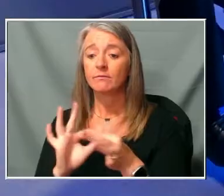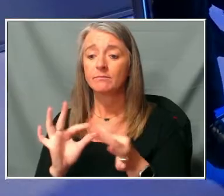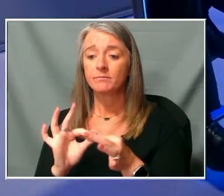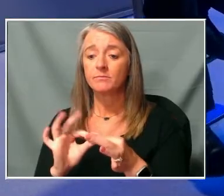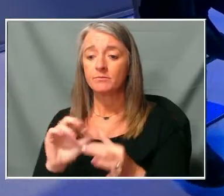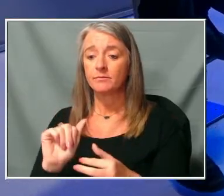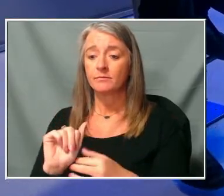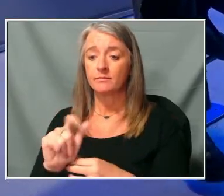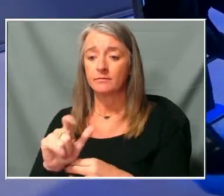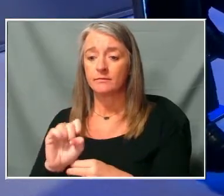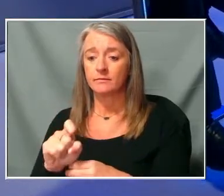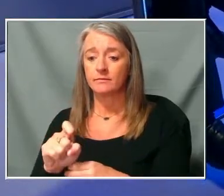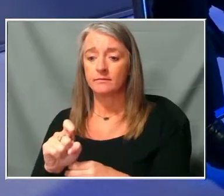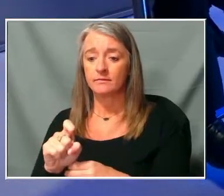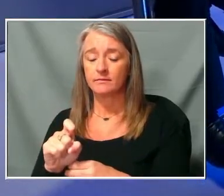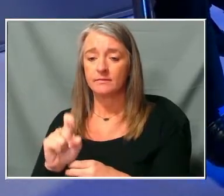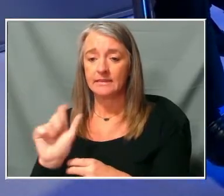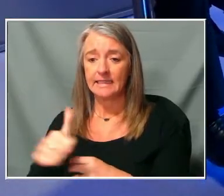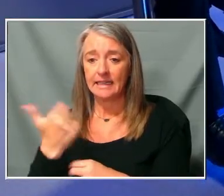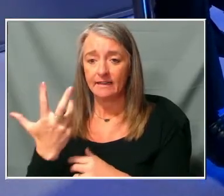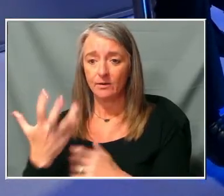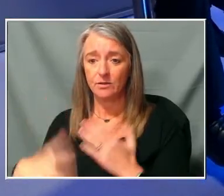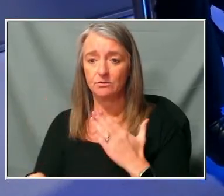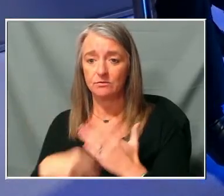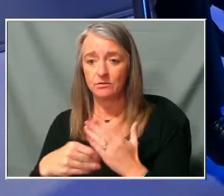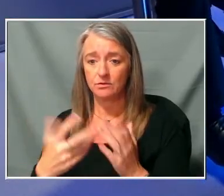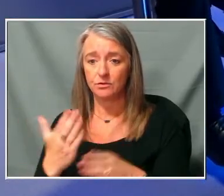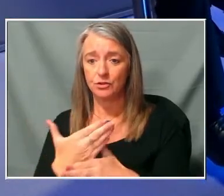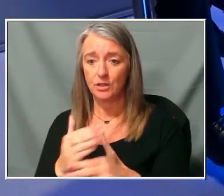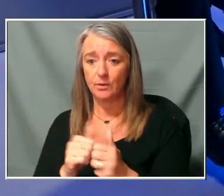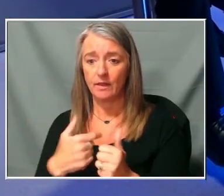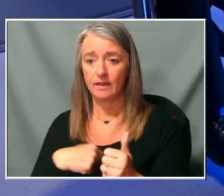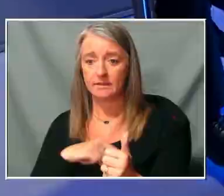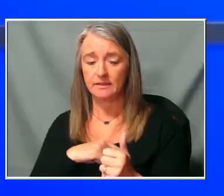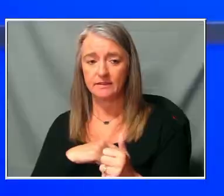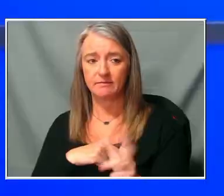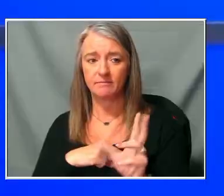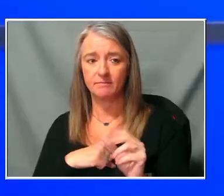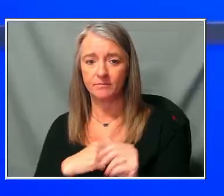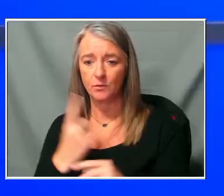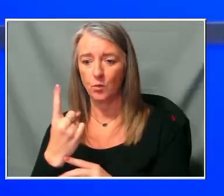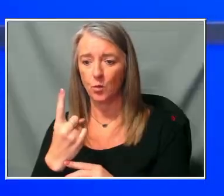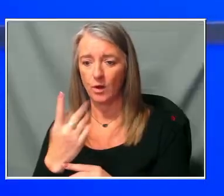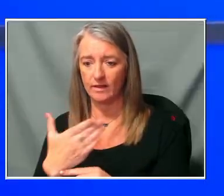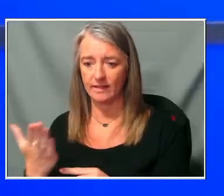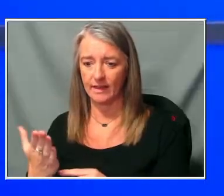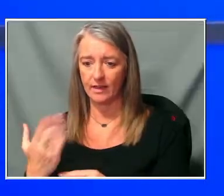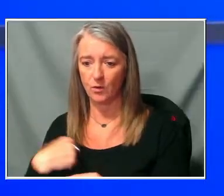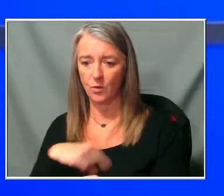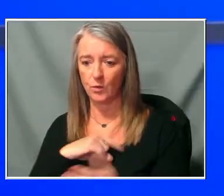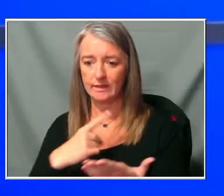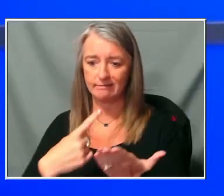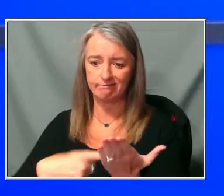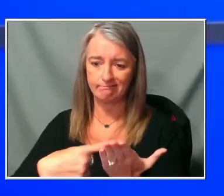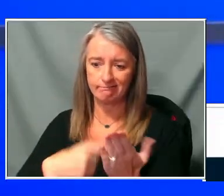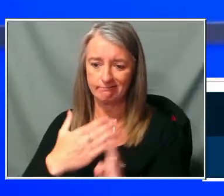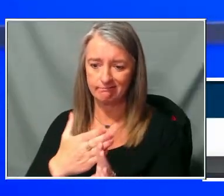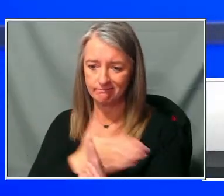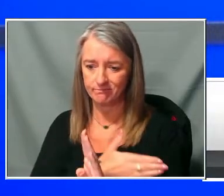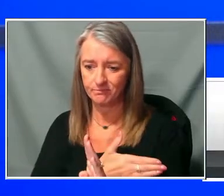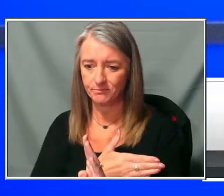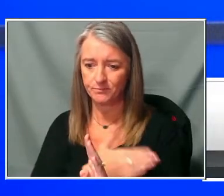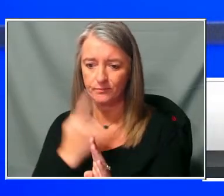I'll start with you. Anything else you want to share with us today? You know, one thing that I know we had discussed a little bit previously is